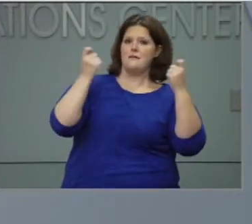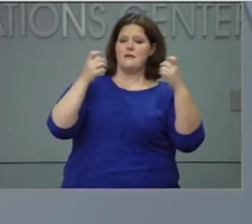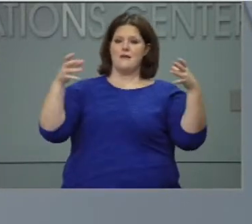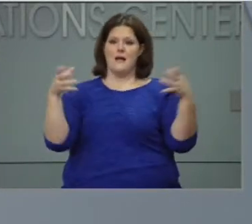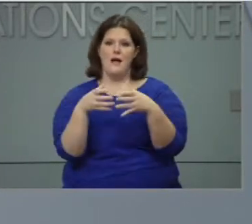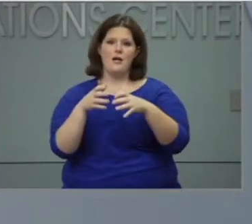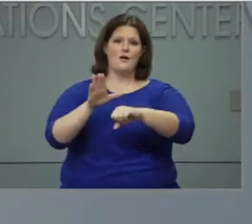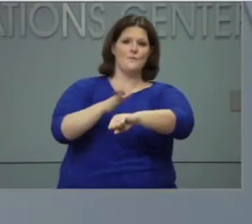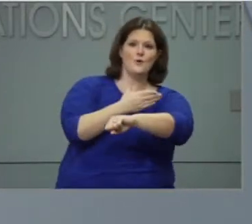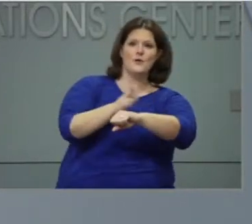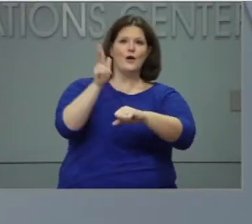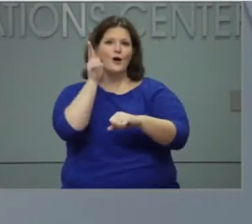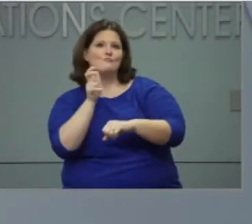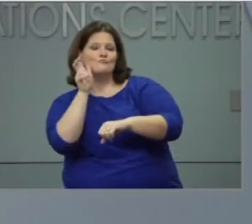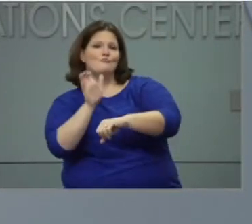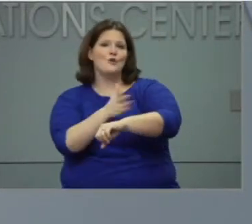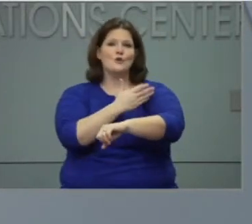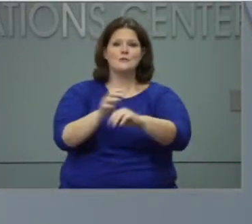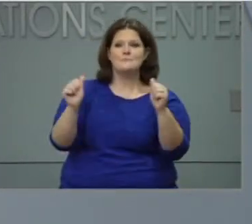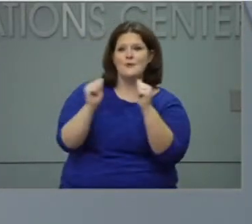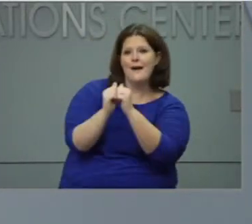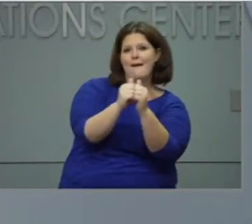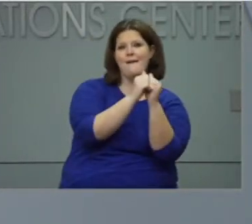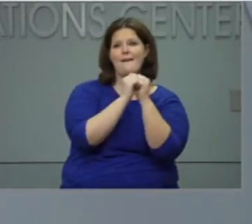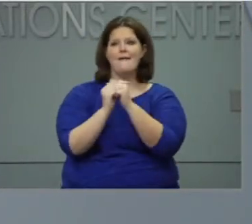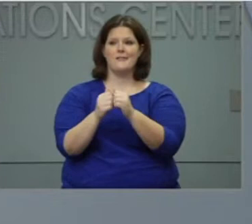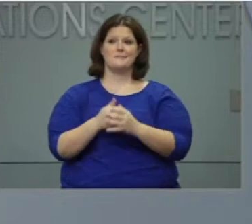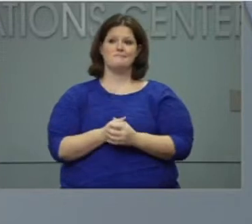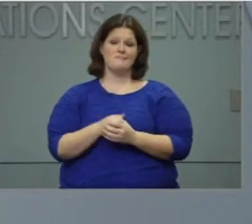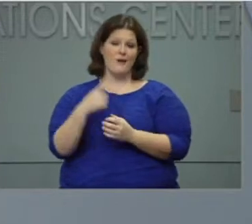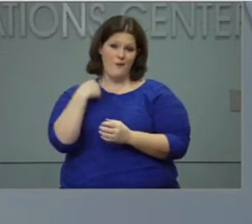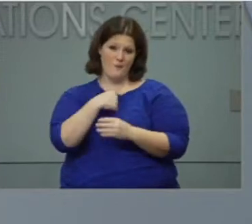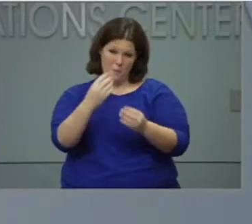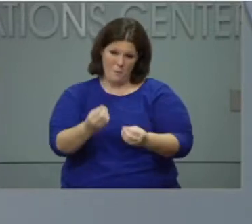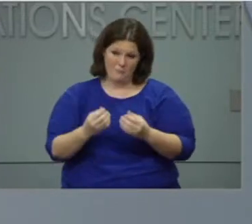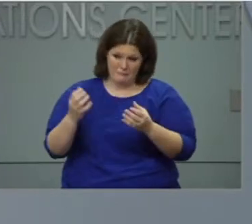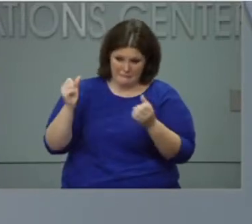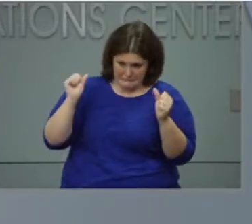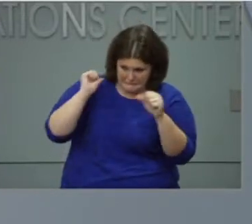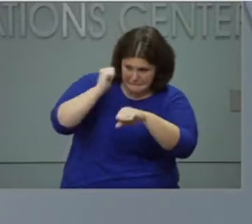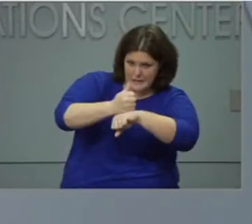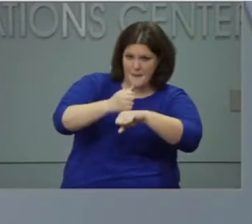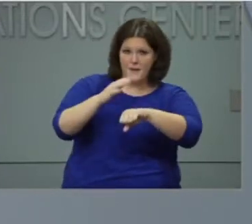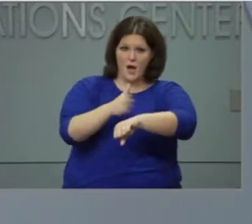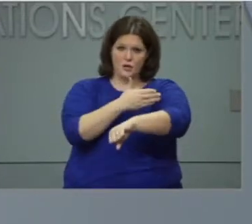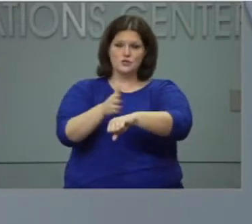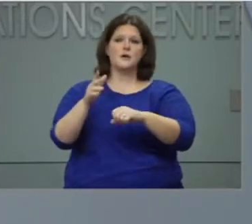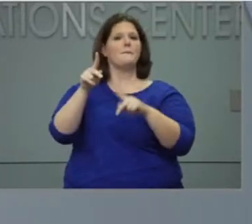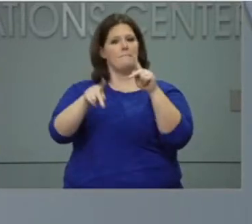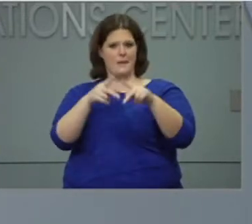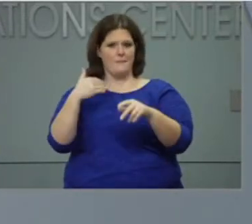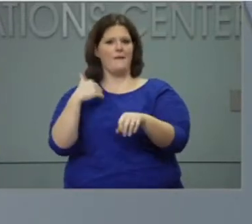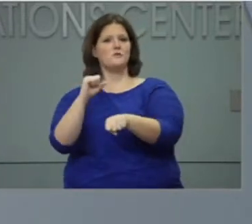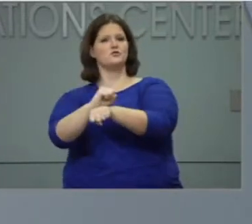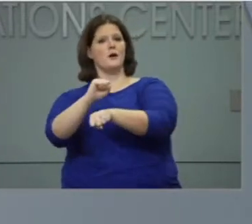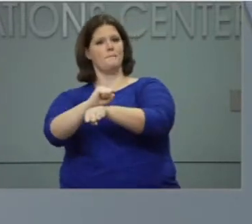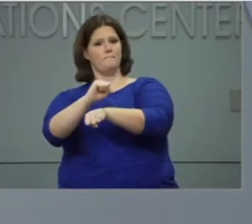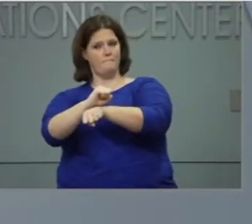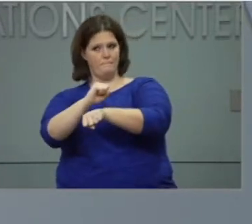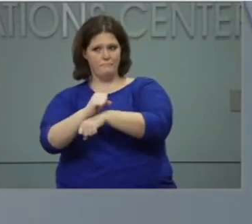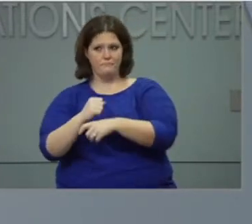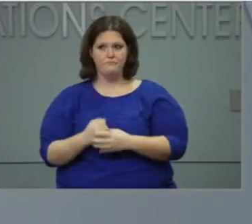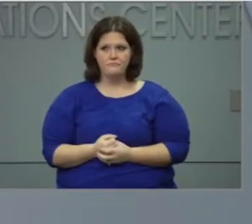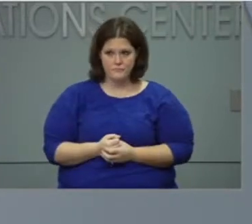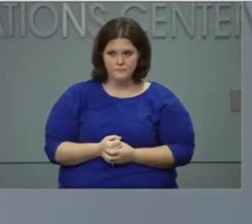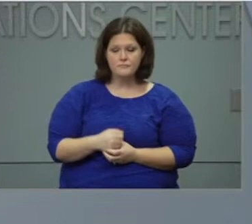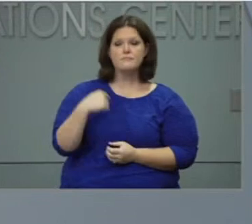gathering together again. Bringing concerts back has also given us the opportunity to get a ton of people back to work. We're working to ensure that we are continuing